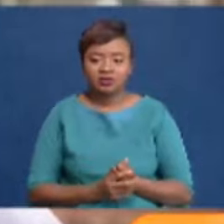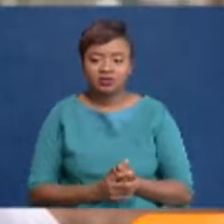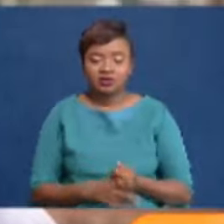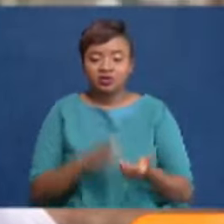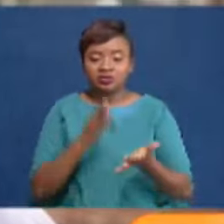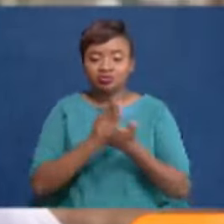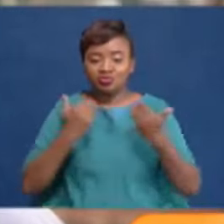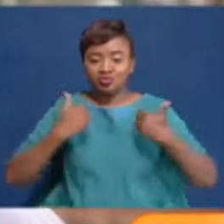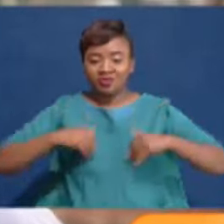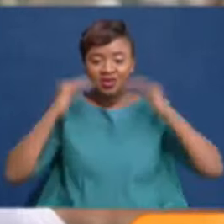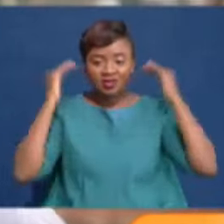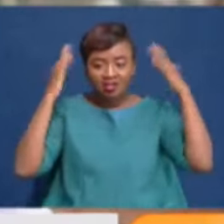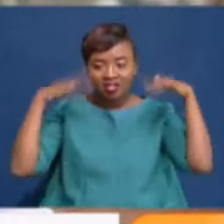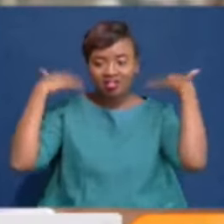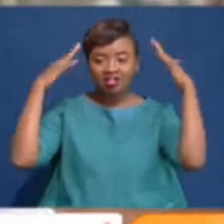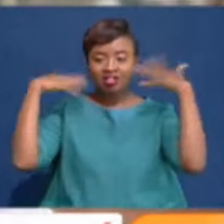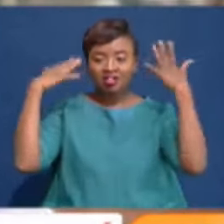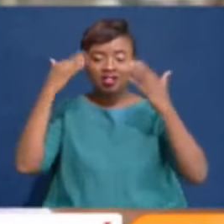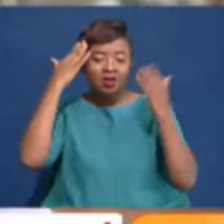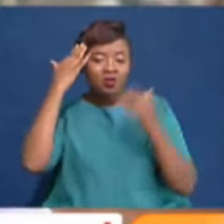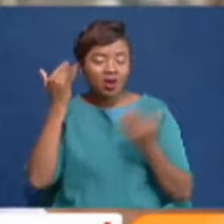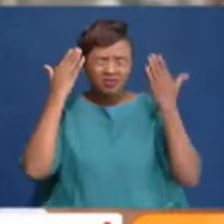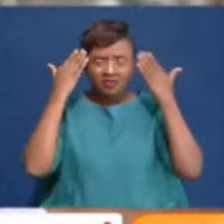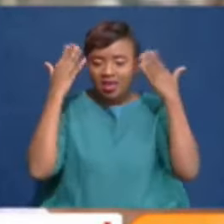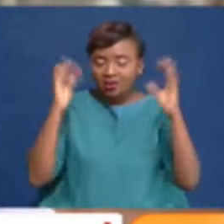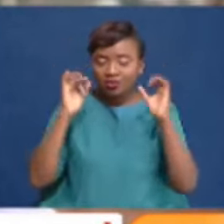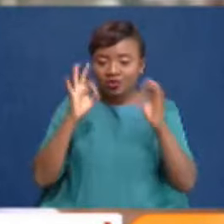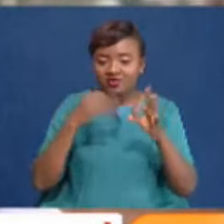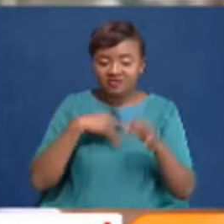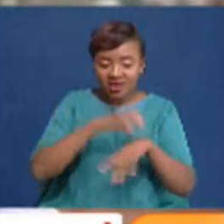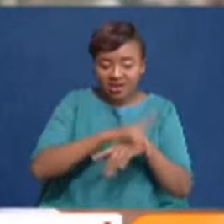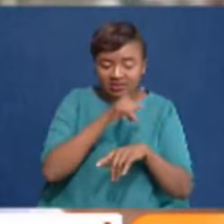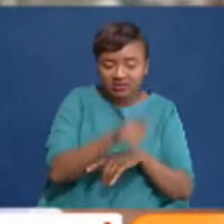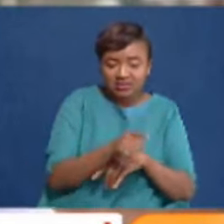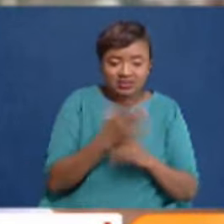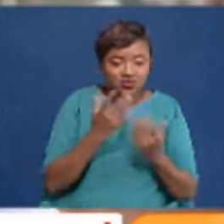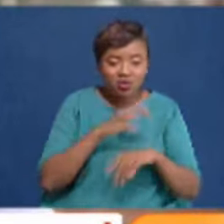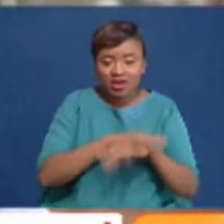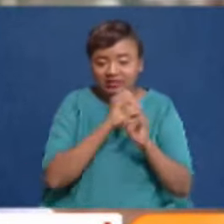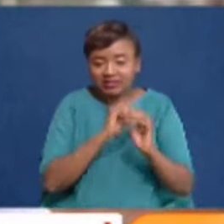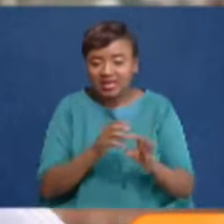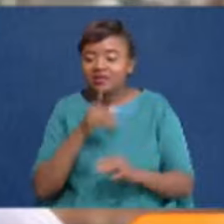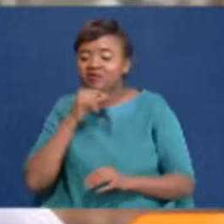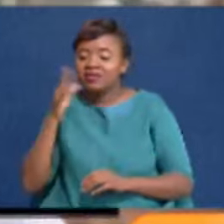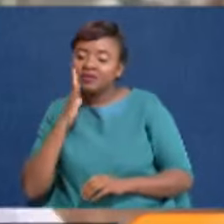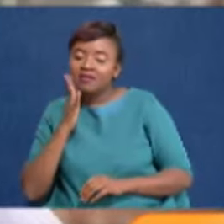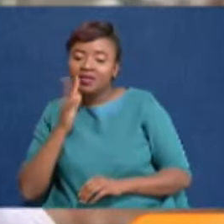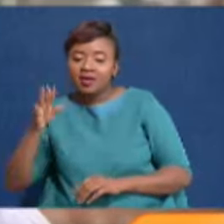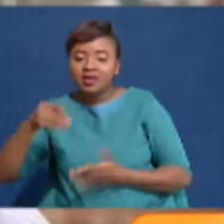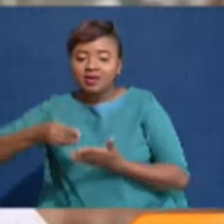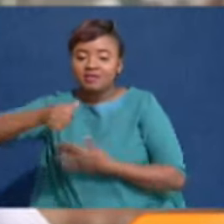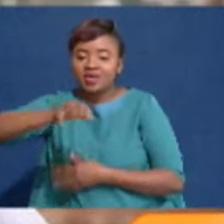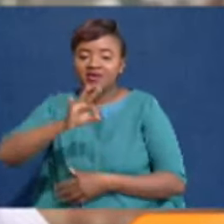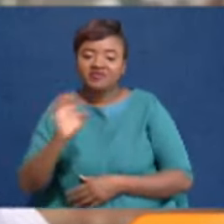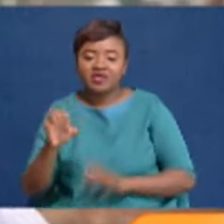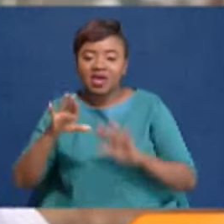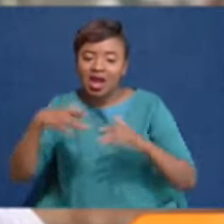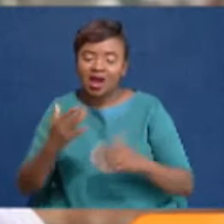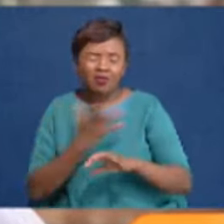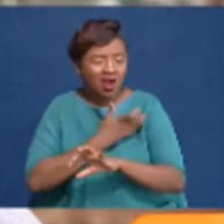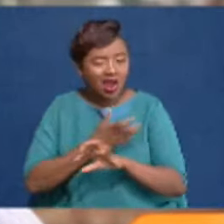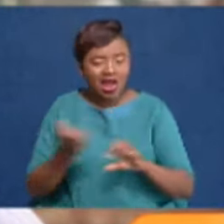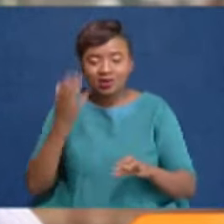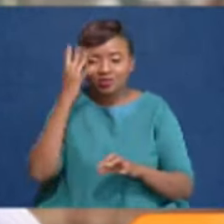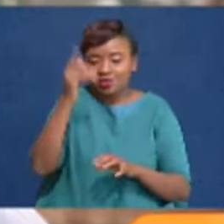devastated, you can't tapata help, I must tapata, you mzaza talipaji fees, jusina ID, only the reason jusina ID, suzi lipa school fees yangu,